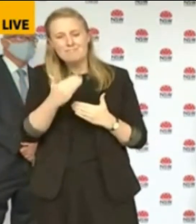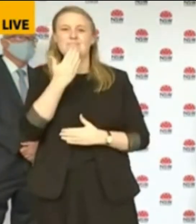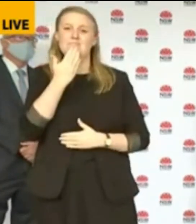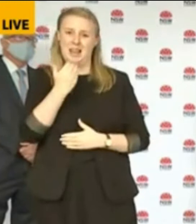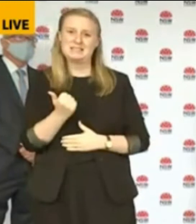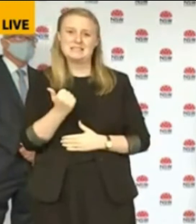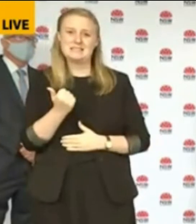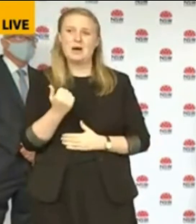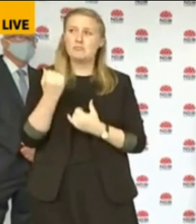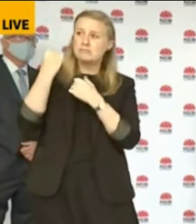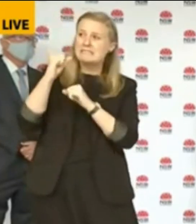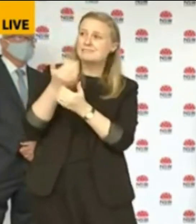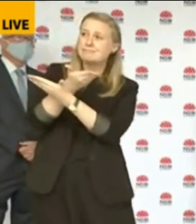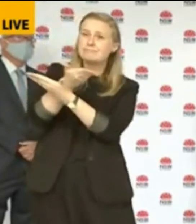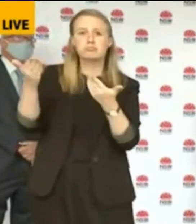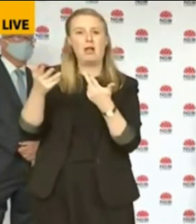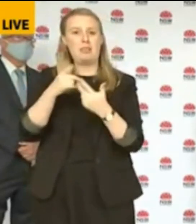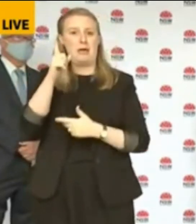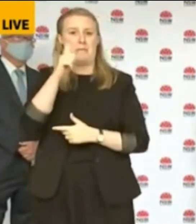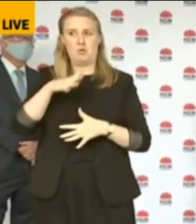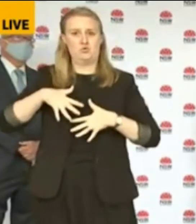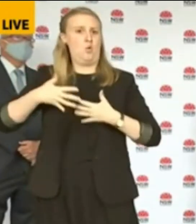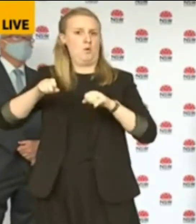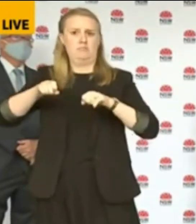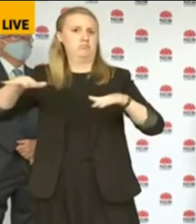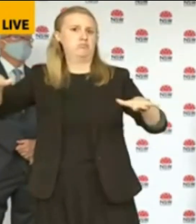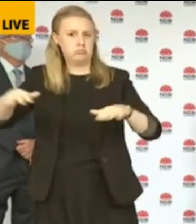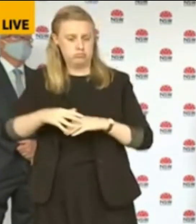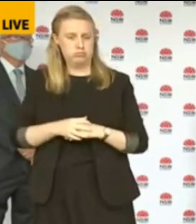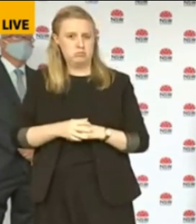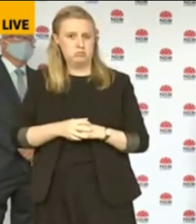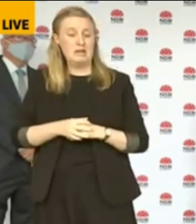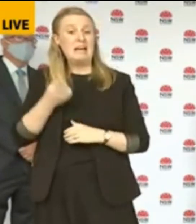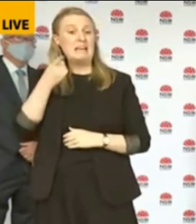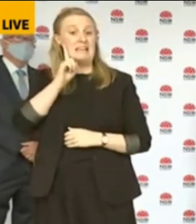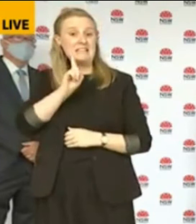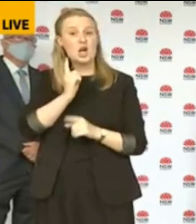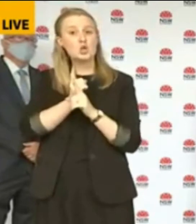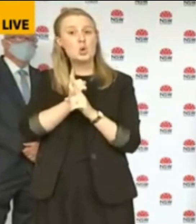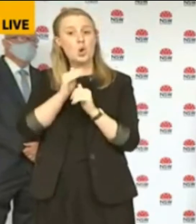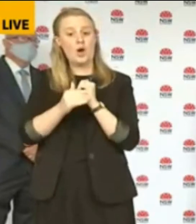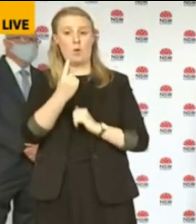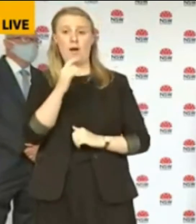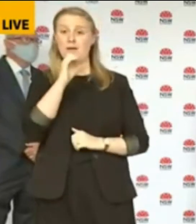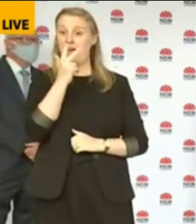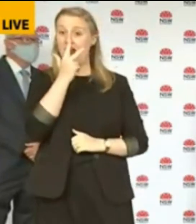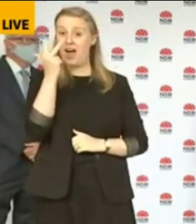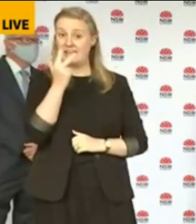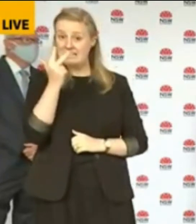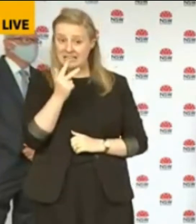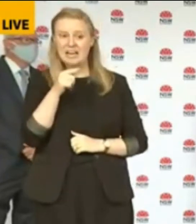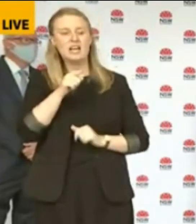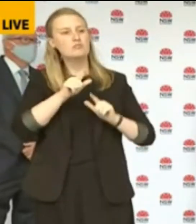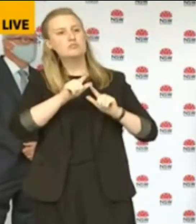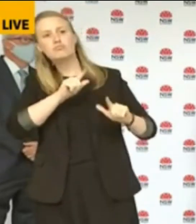place. The 18-year-old man yesterday that travelled from Sydney and Barilaro out to the regions, of course, was tested, and again,